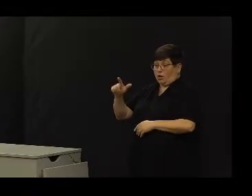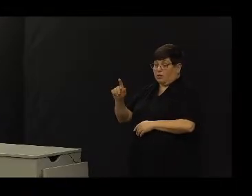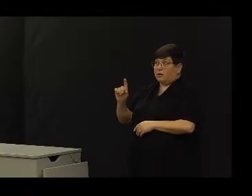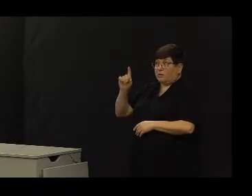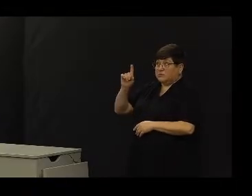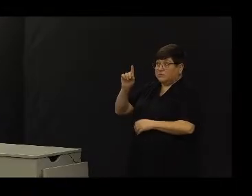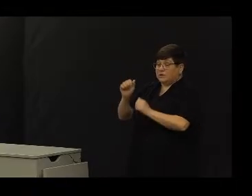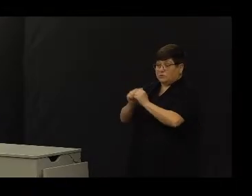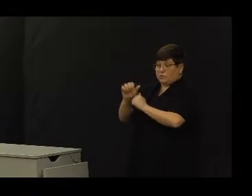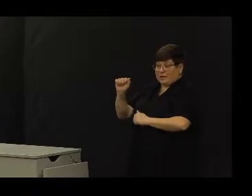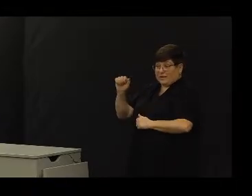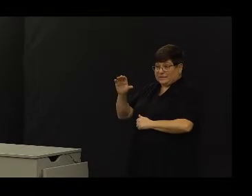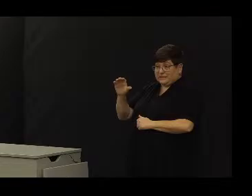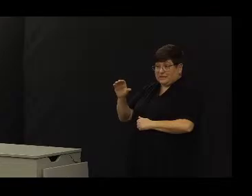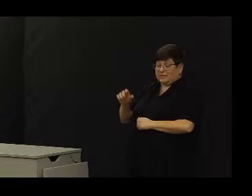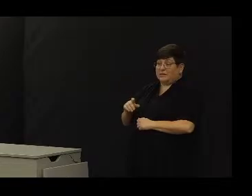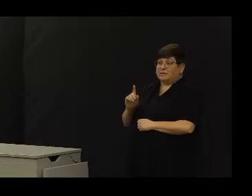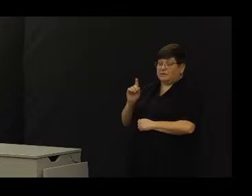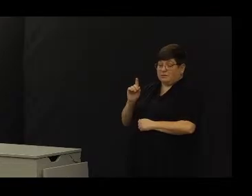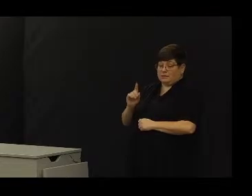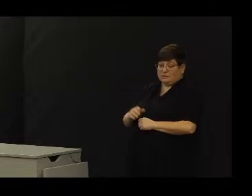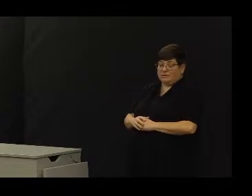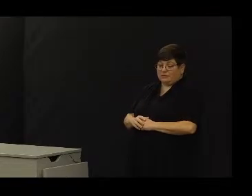AC units in Jacobs Hall.